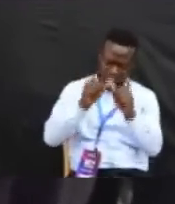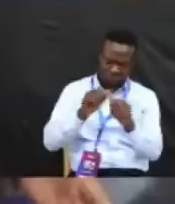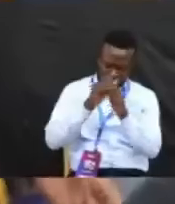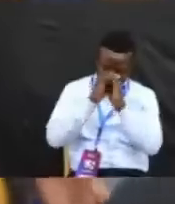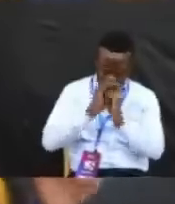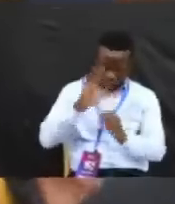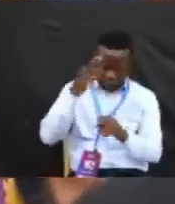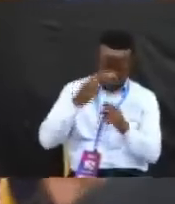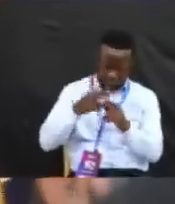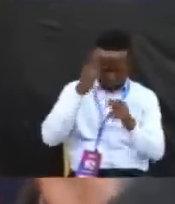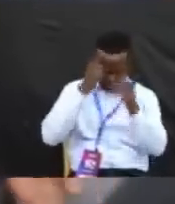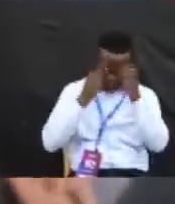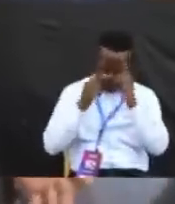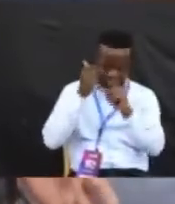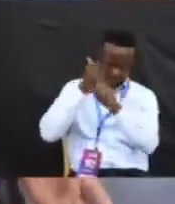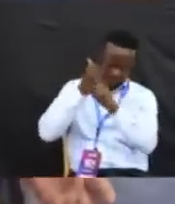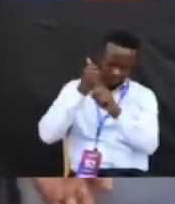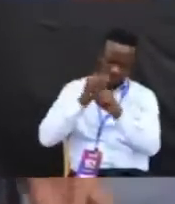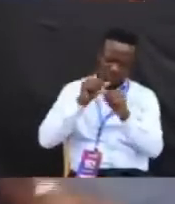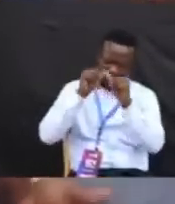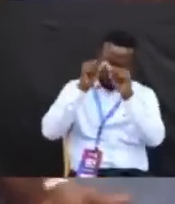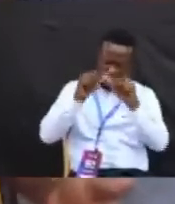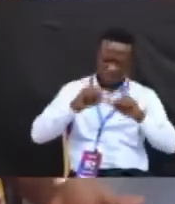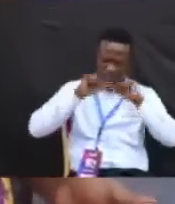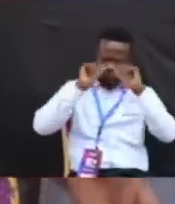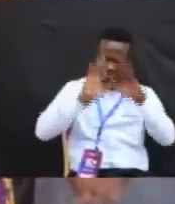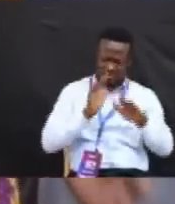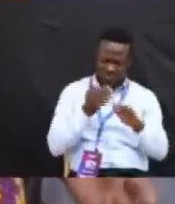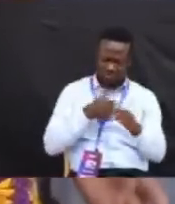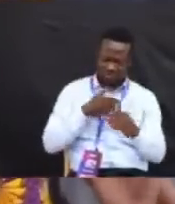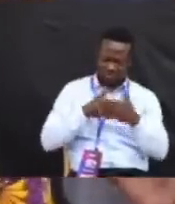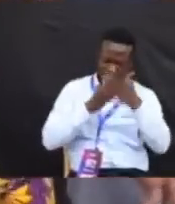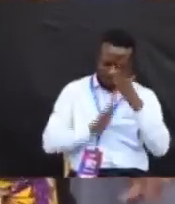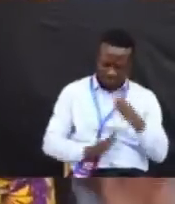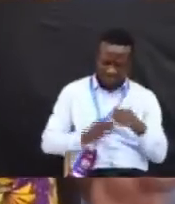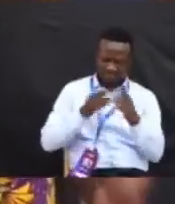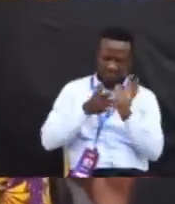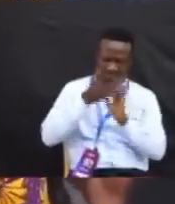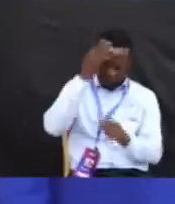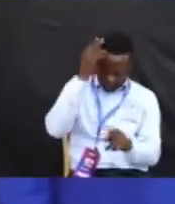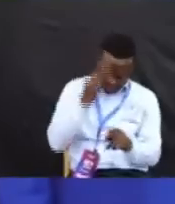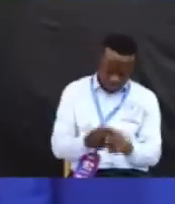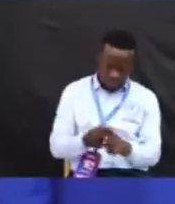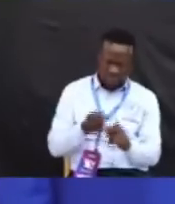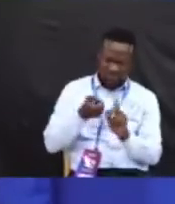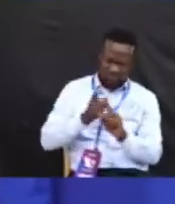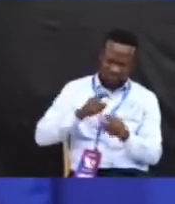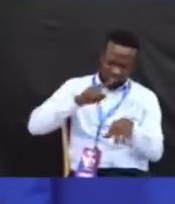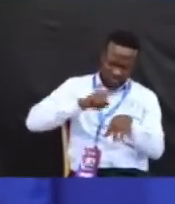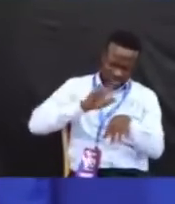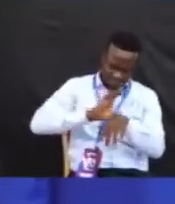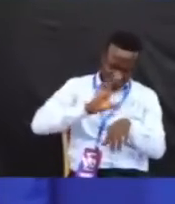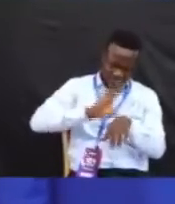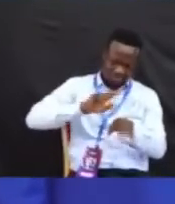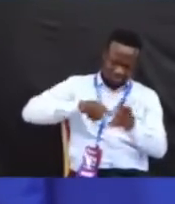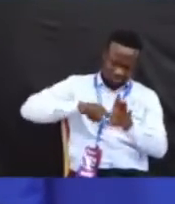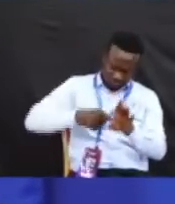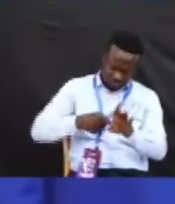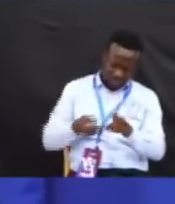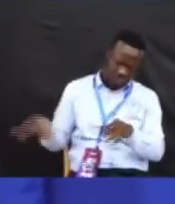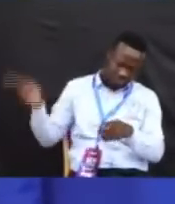he continued to grant them victory from the beginning of his church. Our fathers rested on this